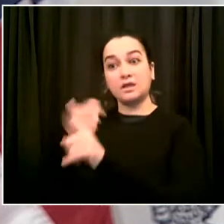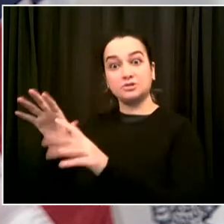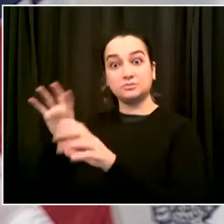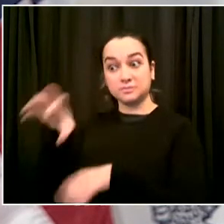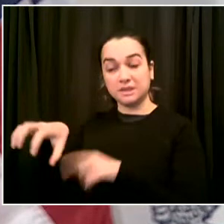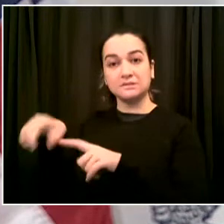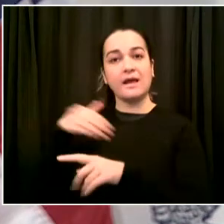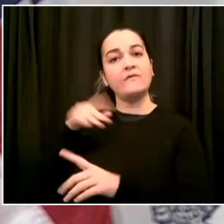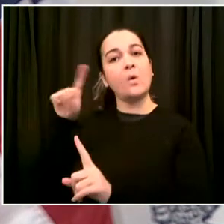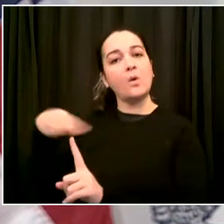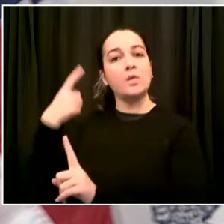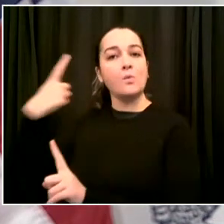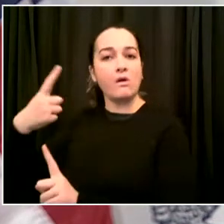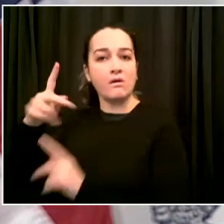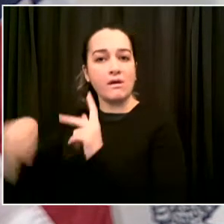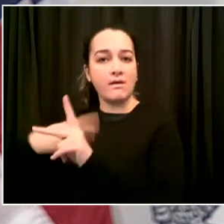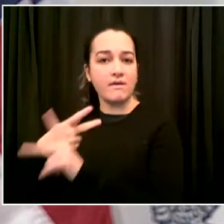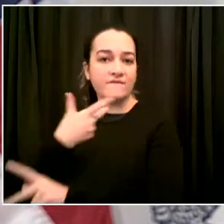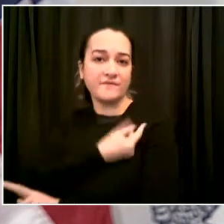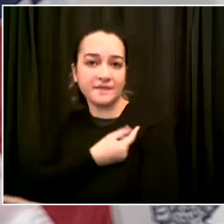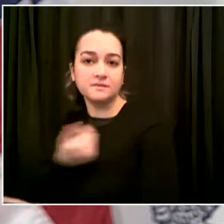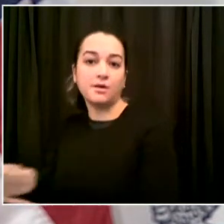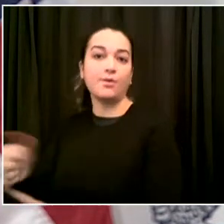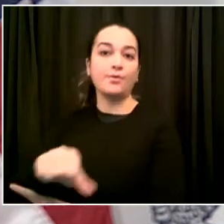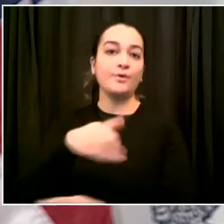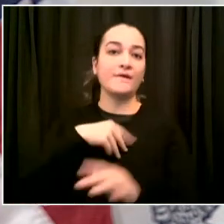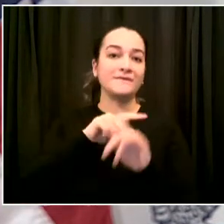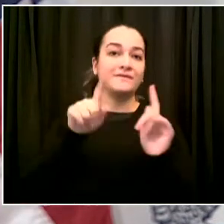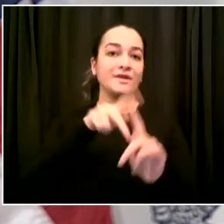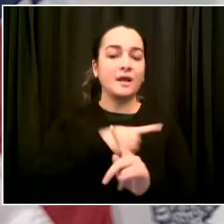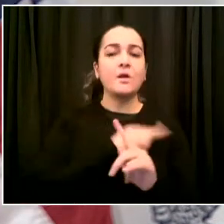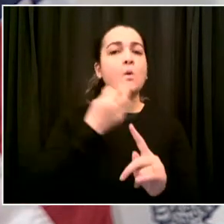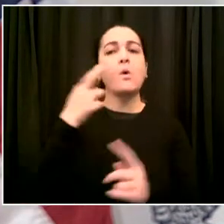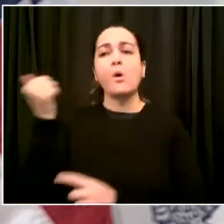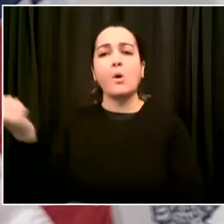used more widely? Dr. Choksi.